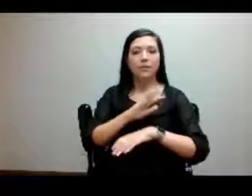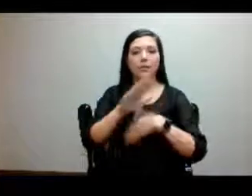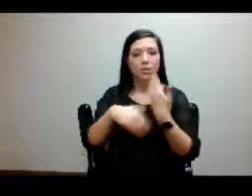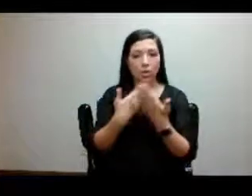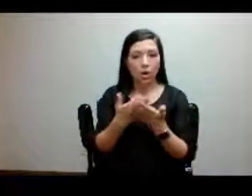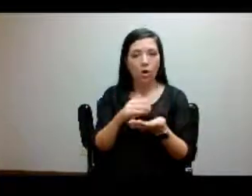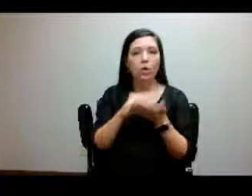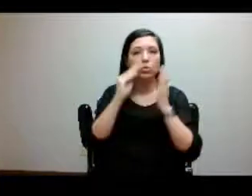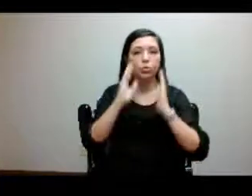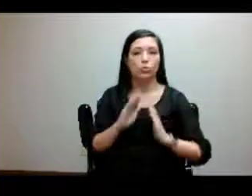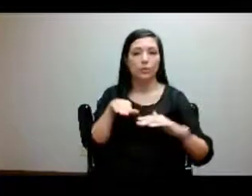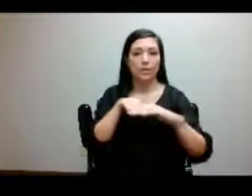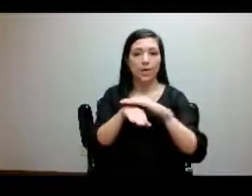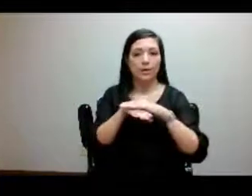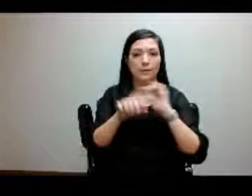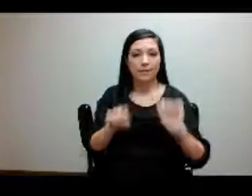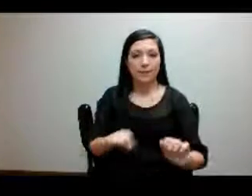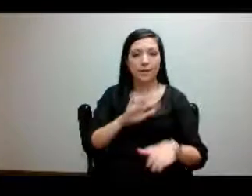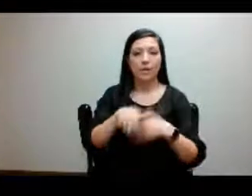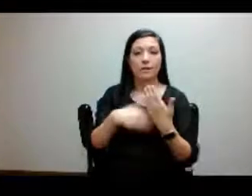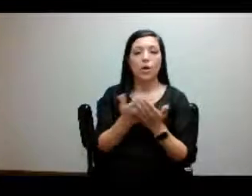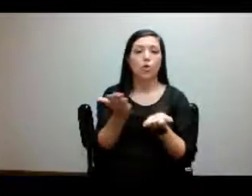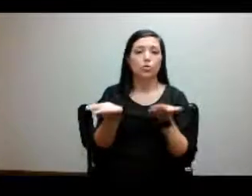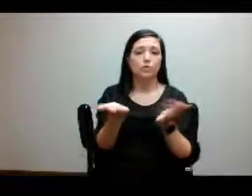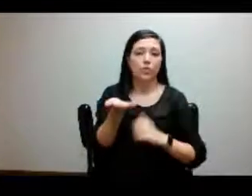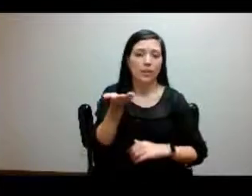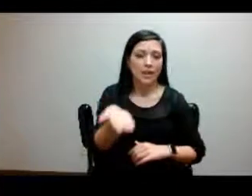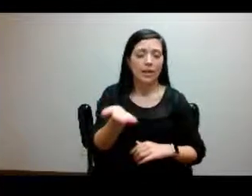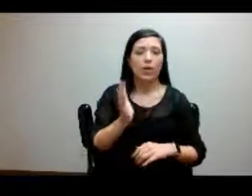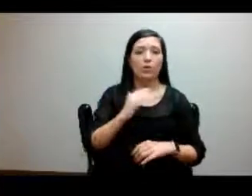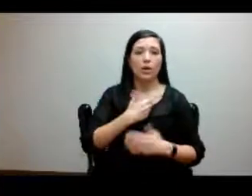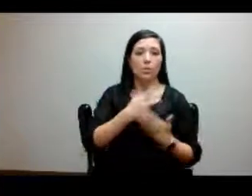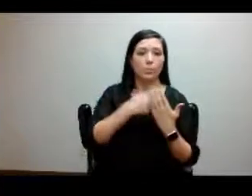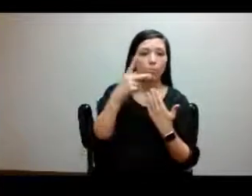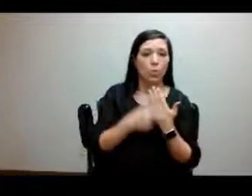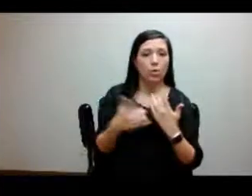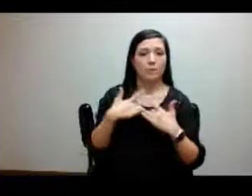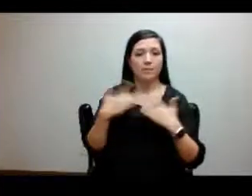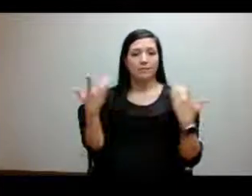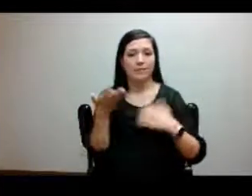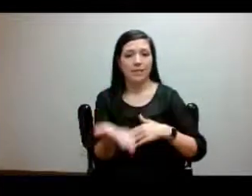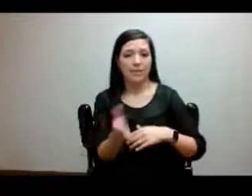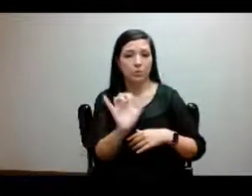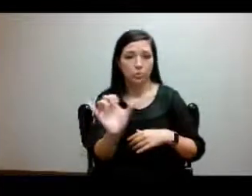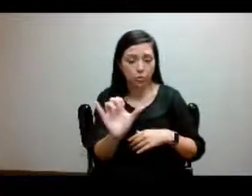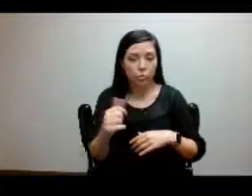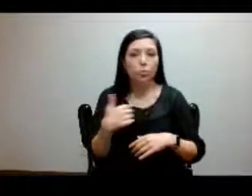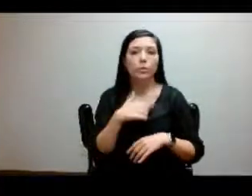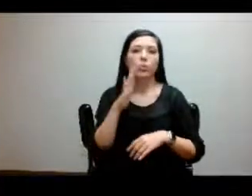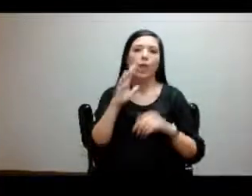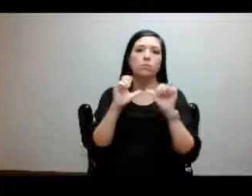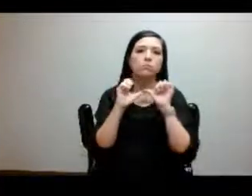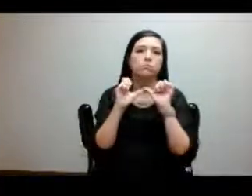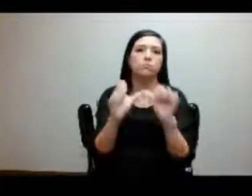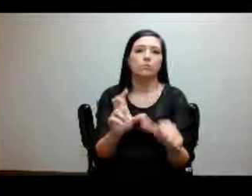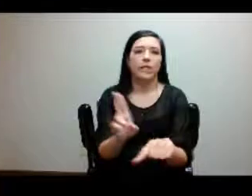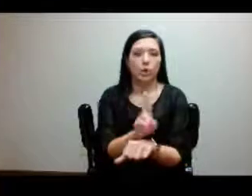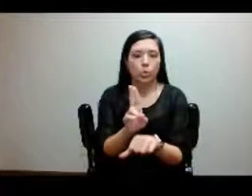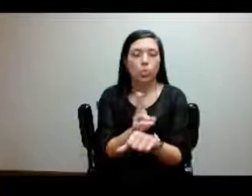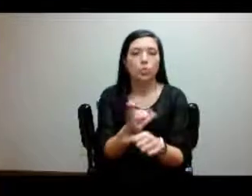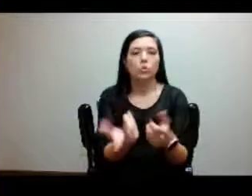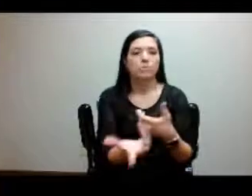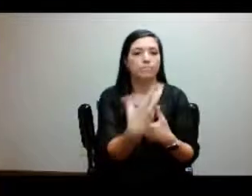this, and all of our services are represented. Our programs and events can be found there. And we're going to be continuing to use this as an